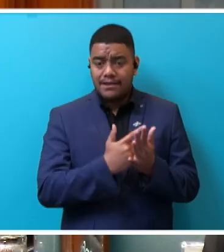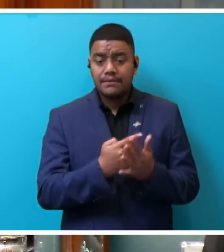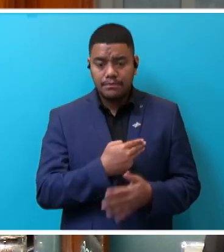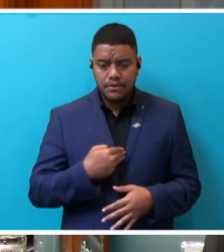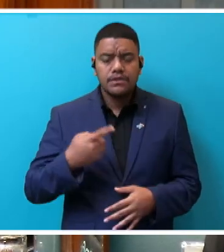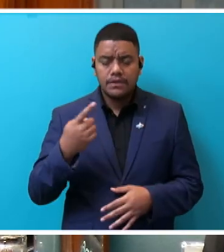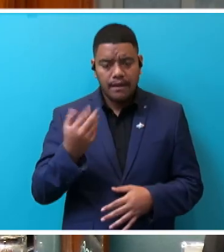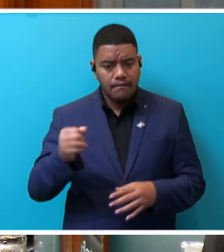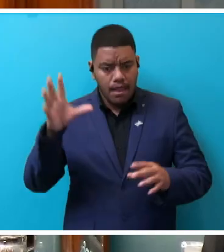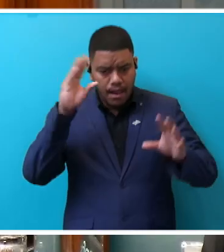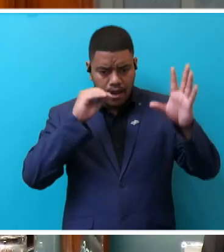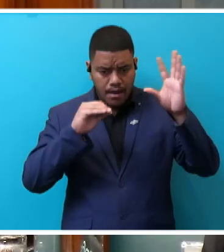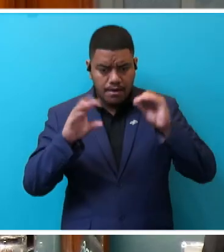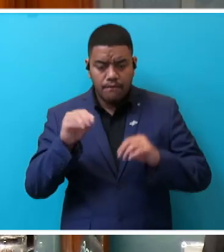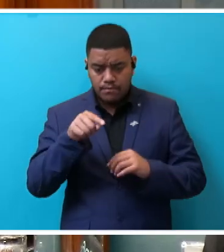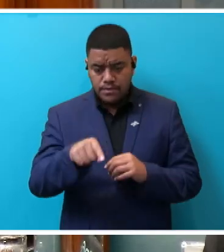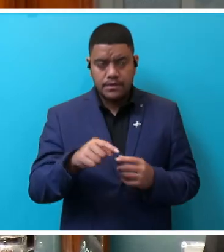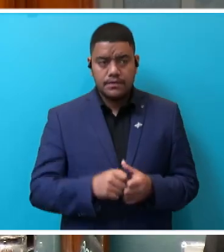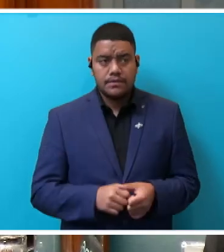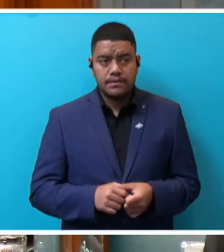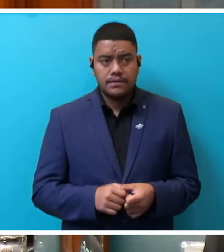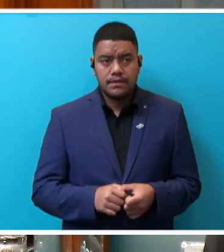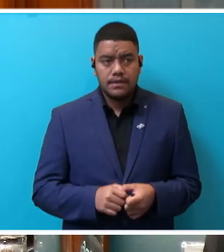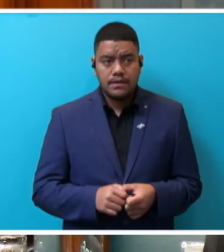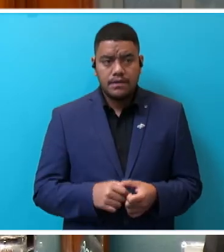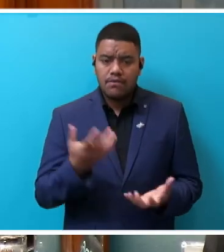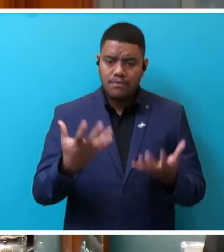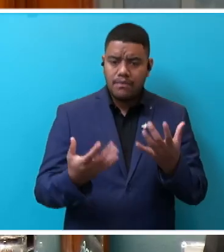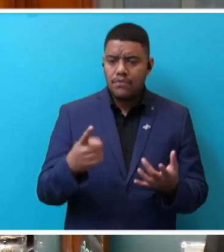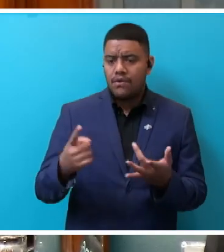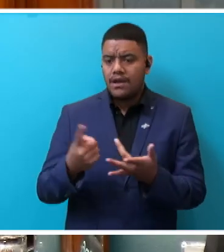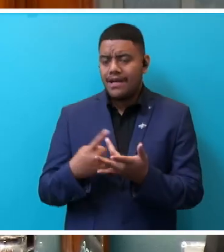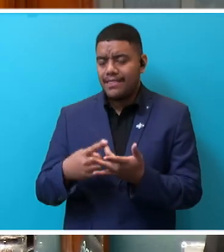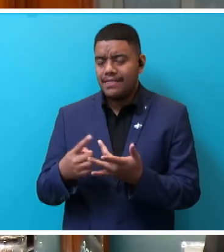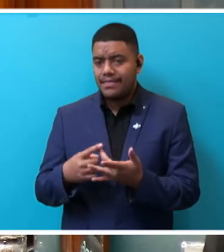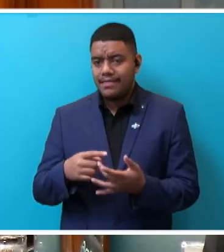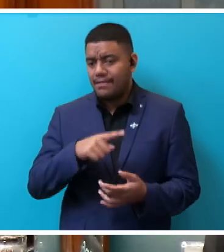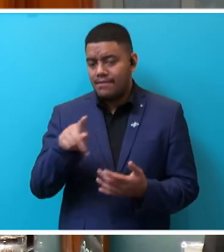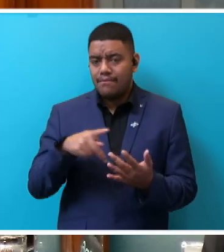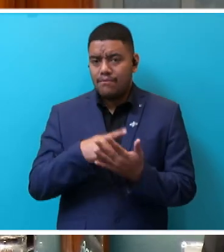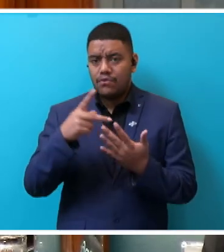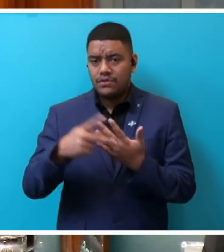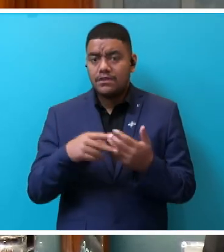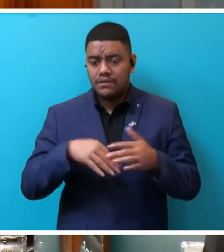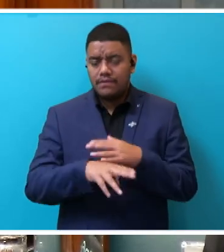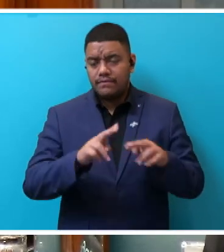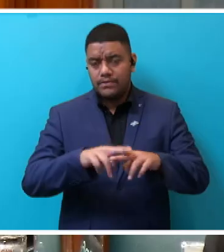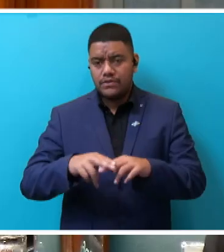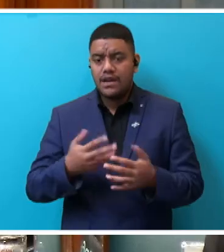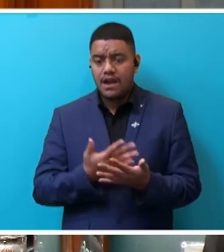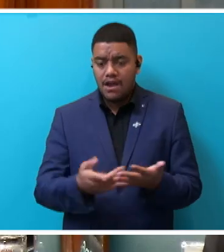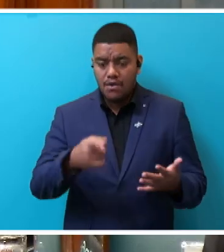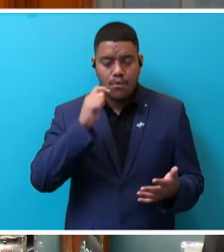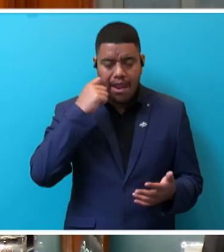learned from this and compared to the other mining project which is held in Fiji, and how it's going to